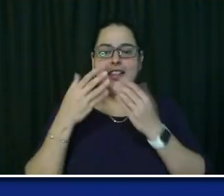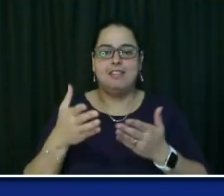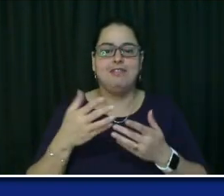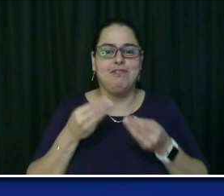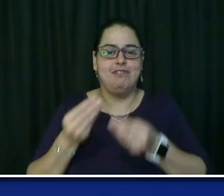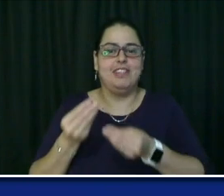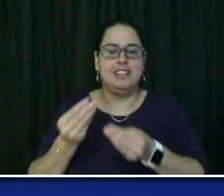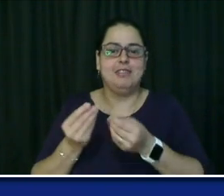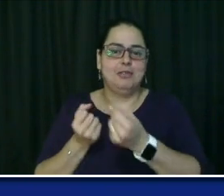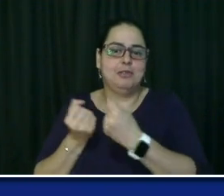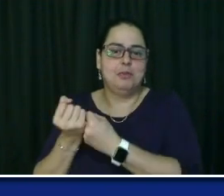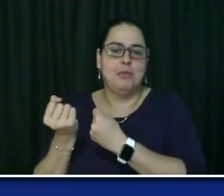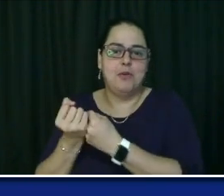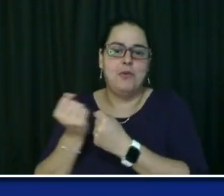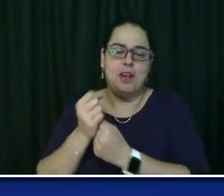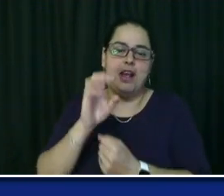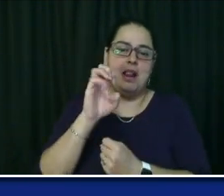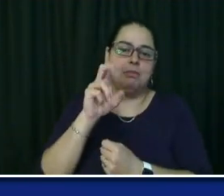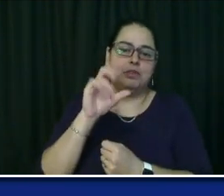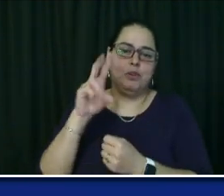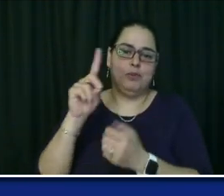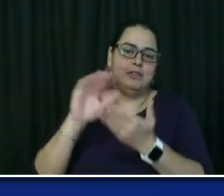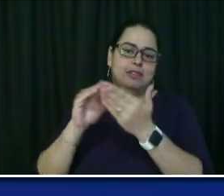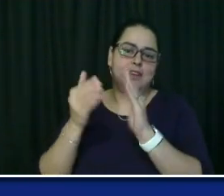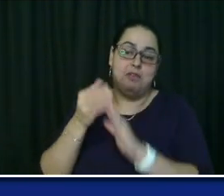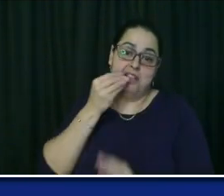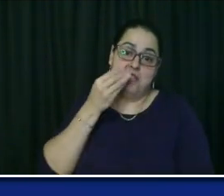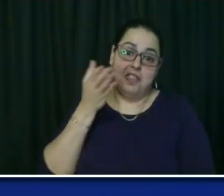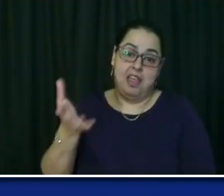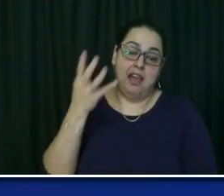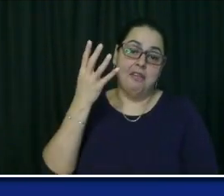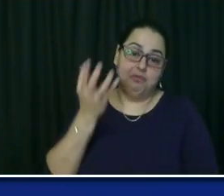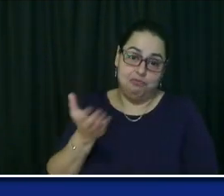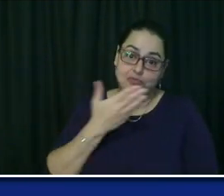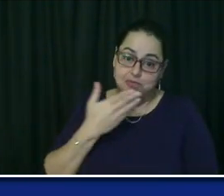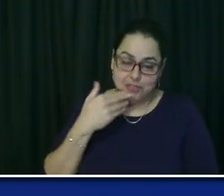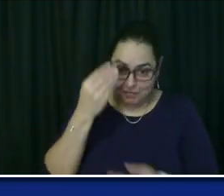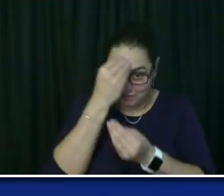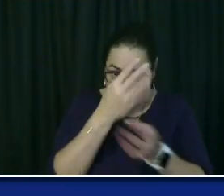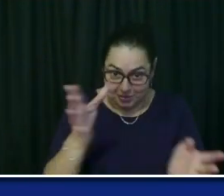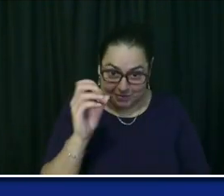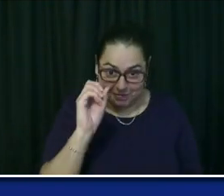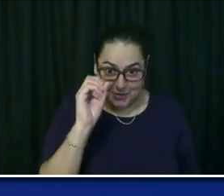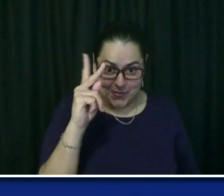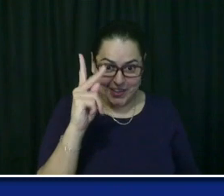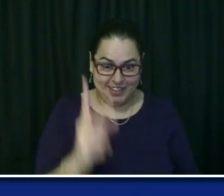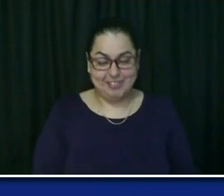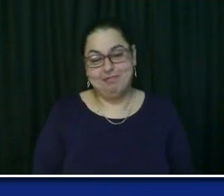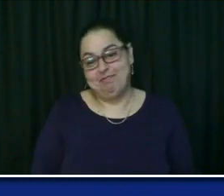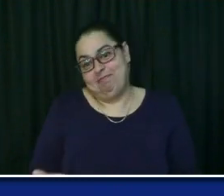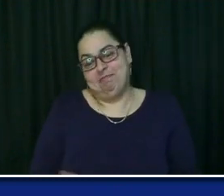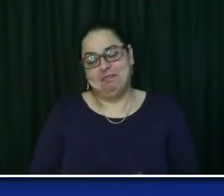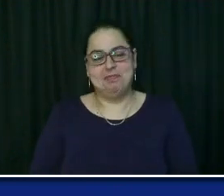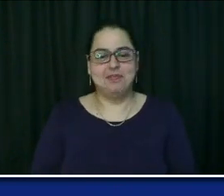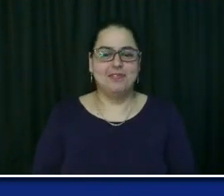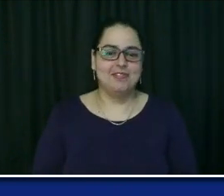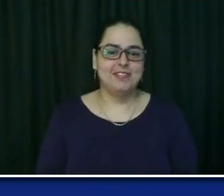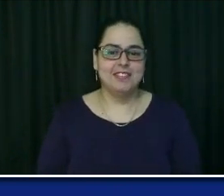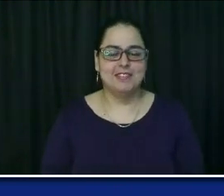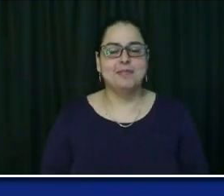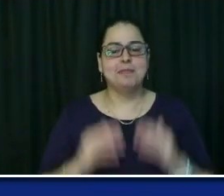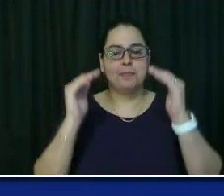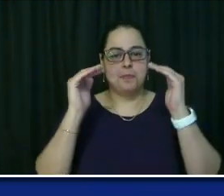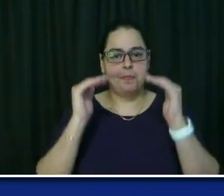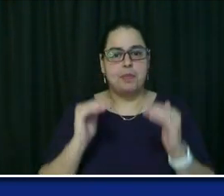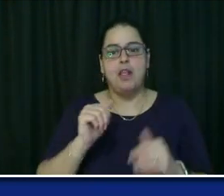appreciated. But thank you very much, Bobby, for being with us today. Let me go over a few other issues. We covered last week 2 major